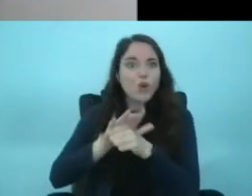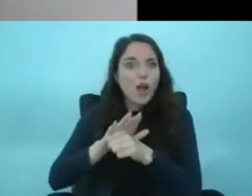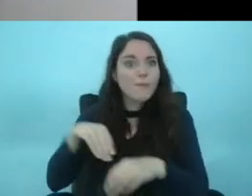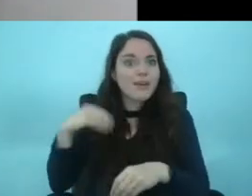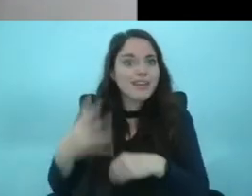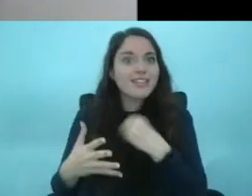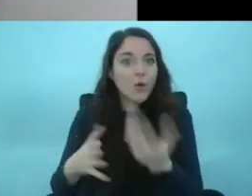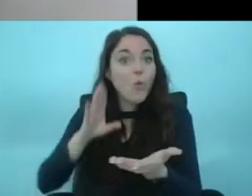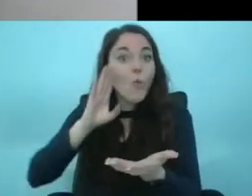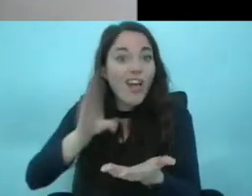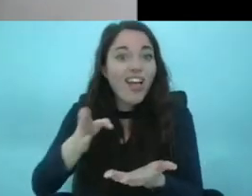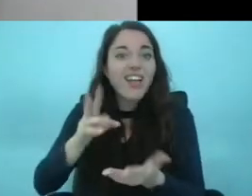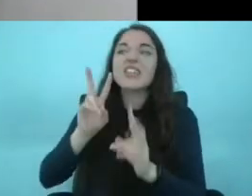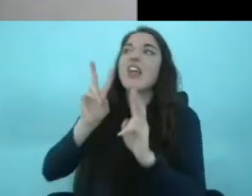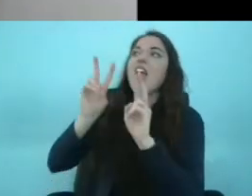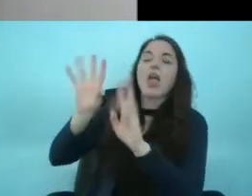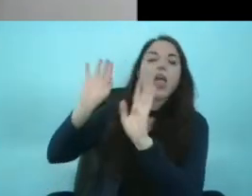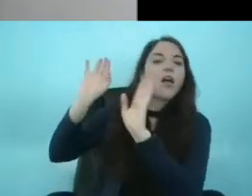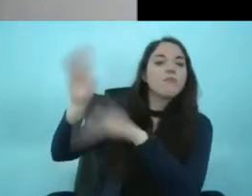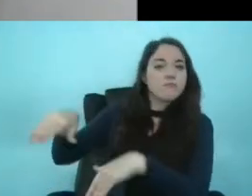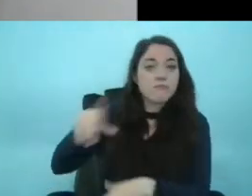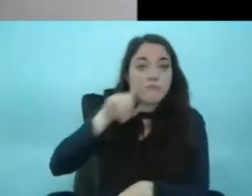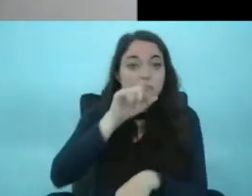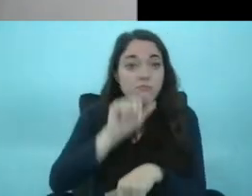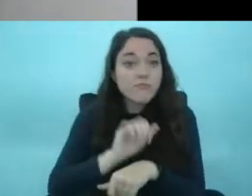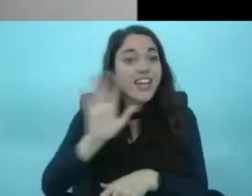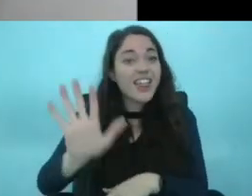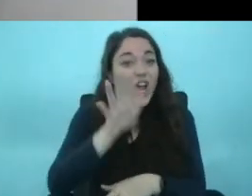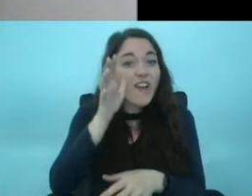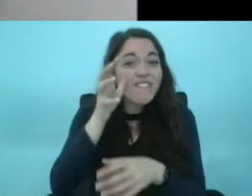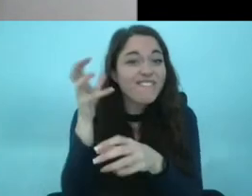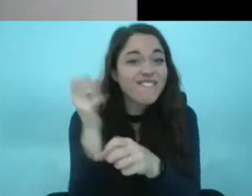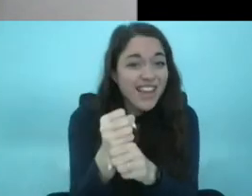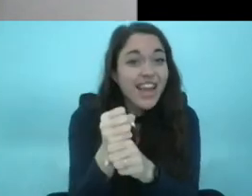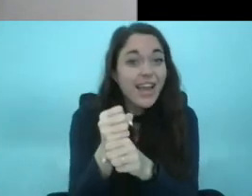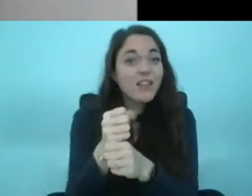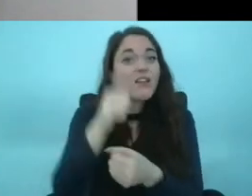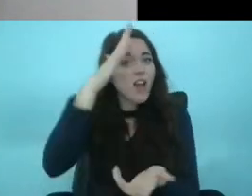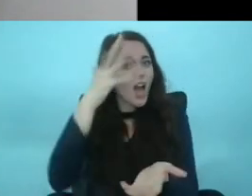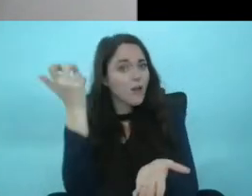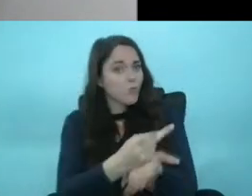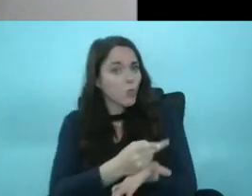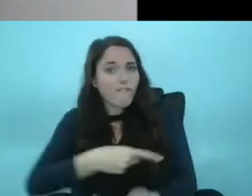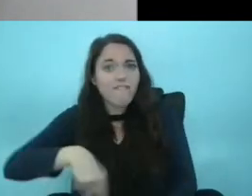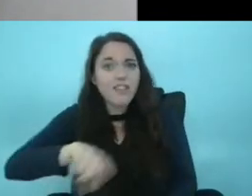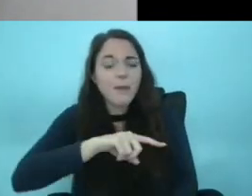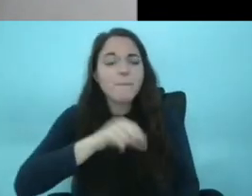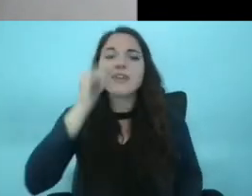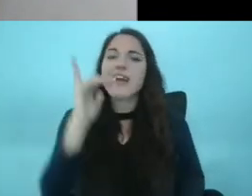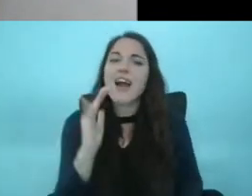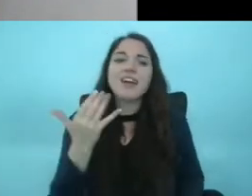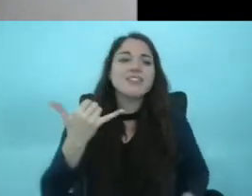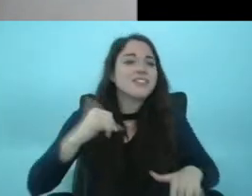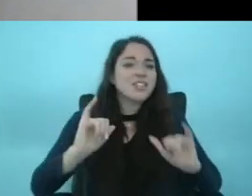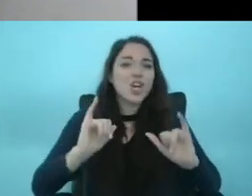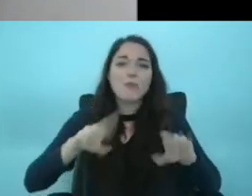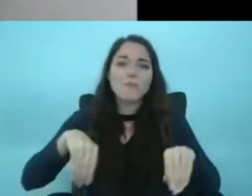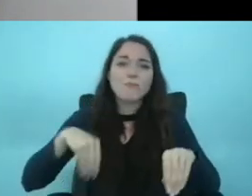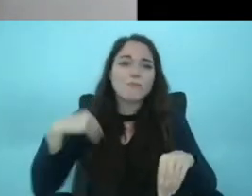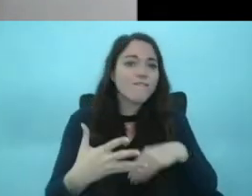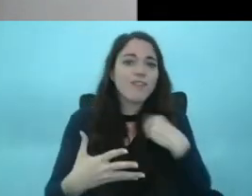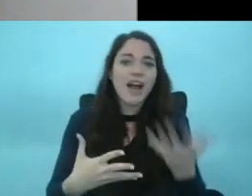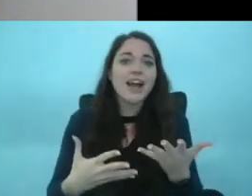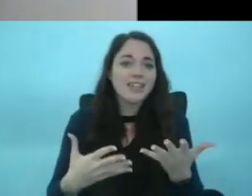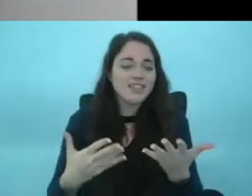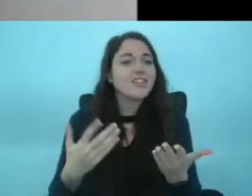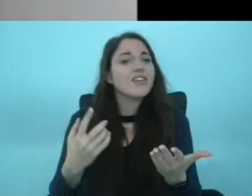Though they were given approval for their faith, God provides something